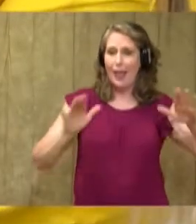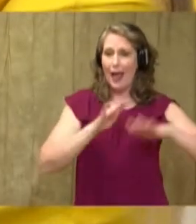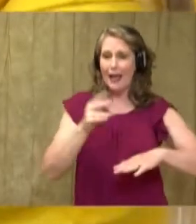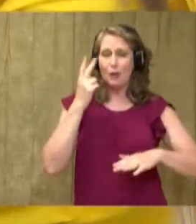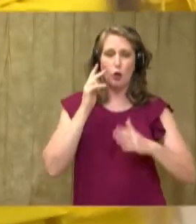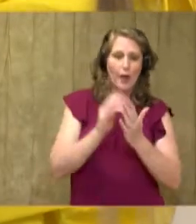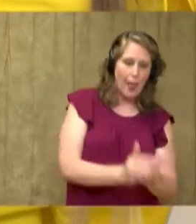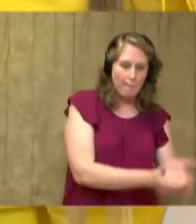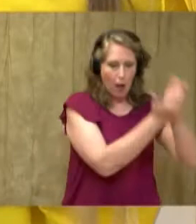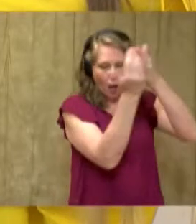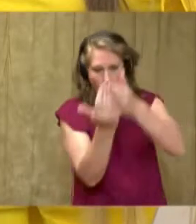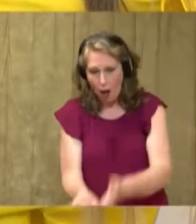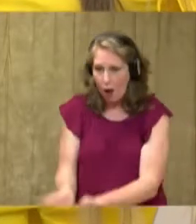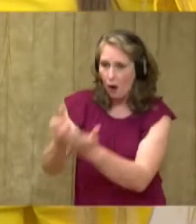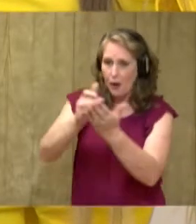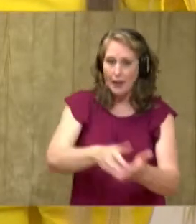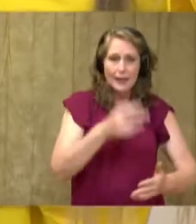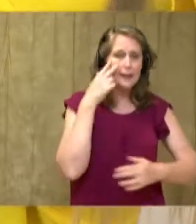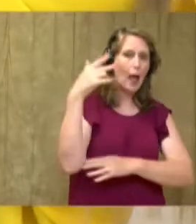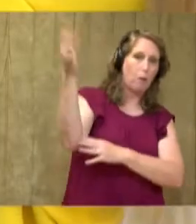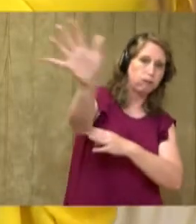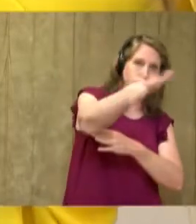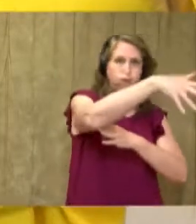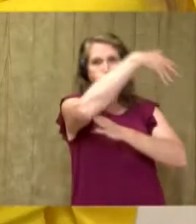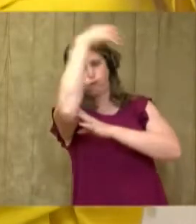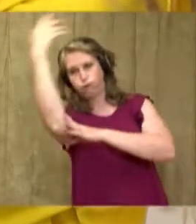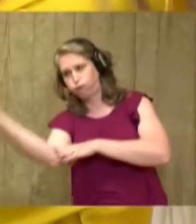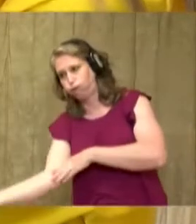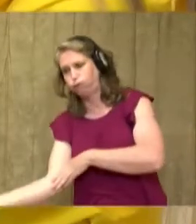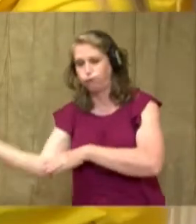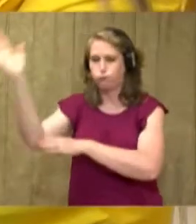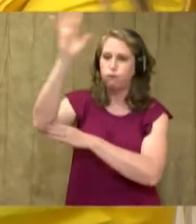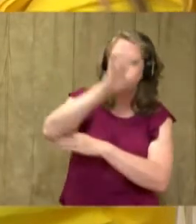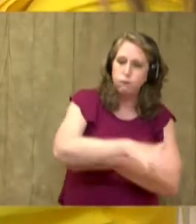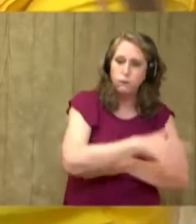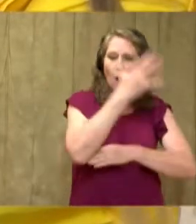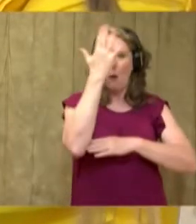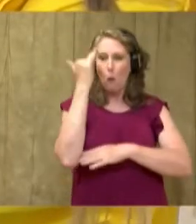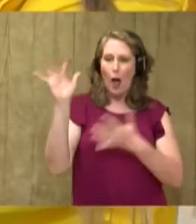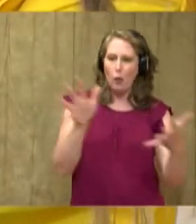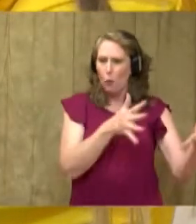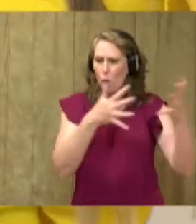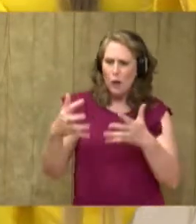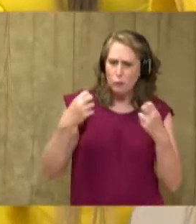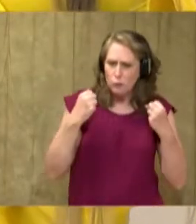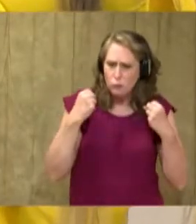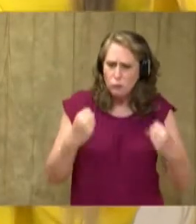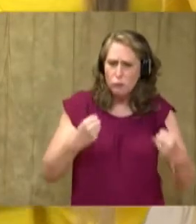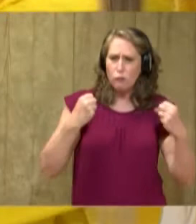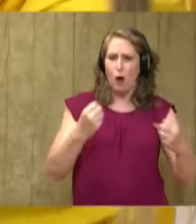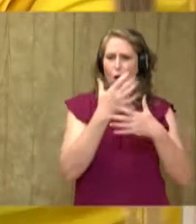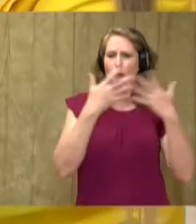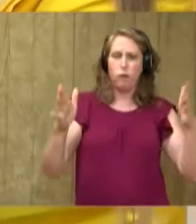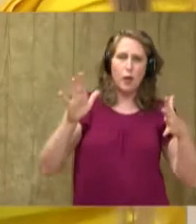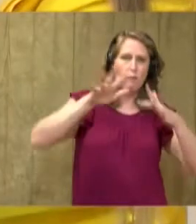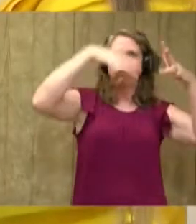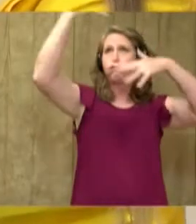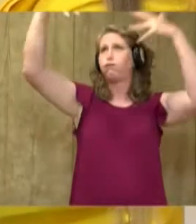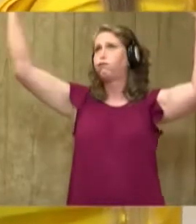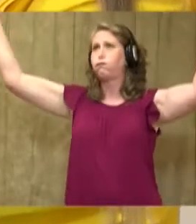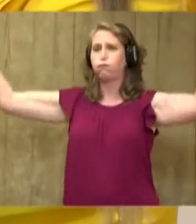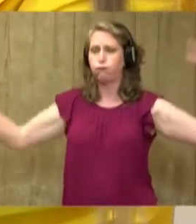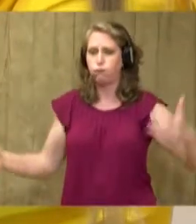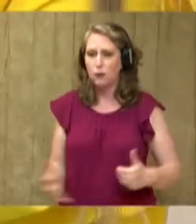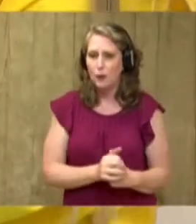in the waves, and see how the palm trees are leaning over because the wind is so strong. Things are blowing into the